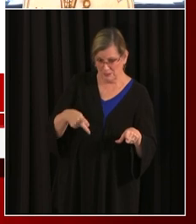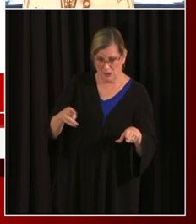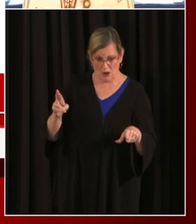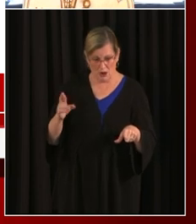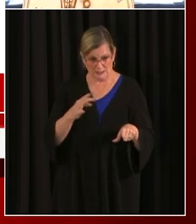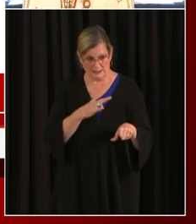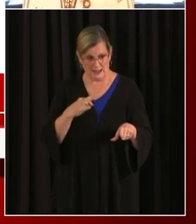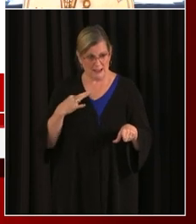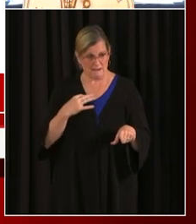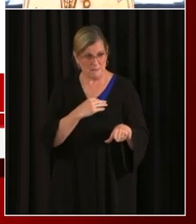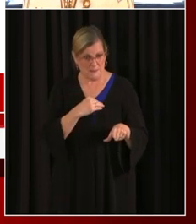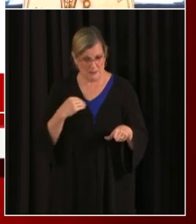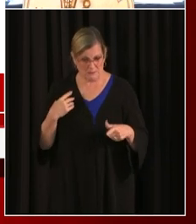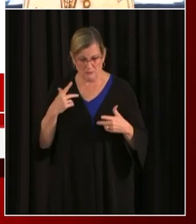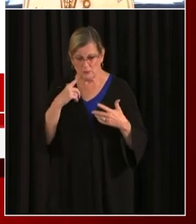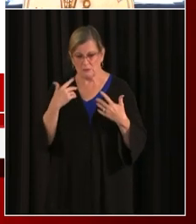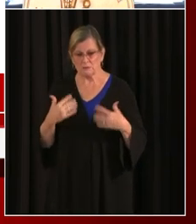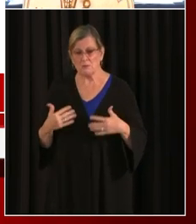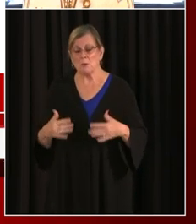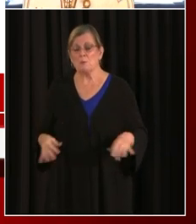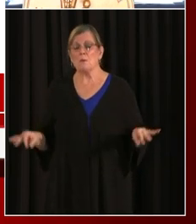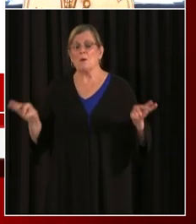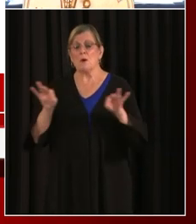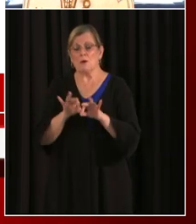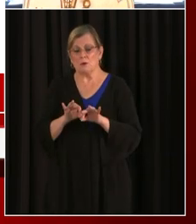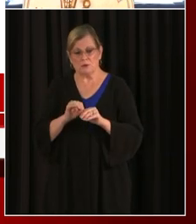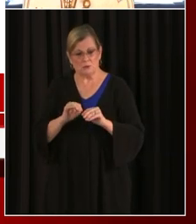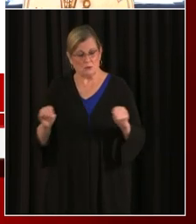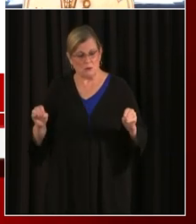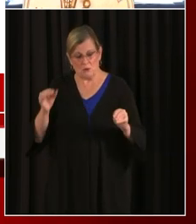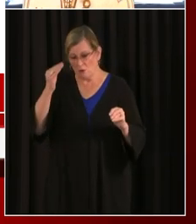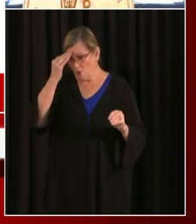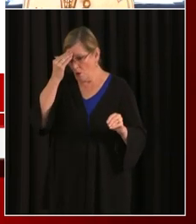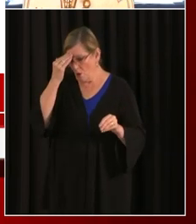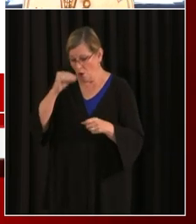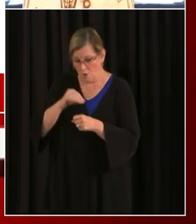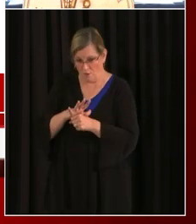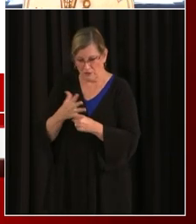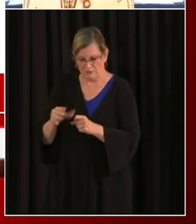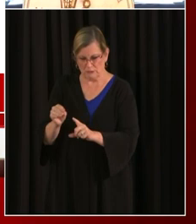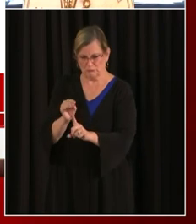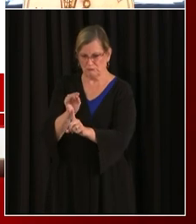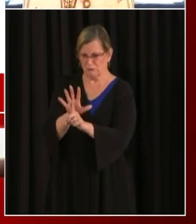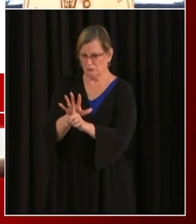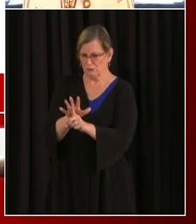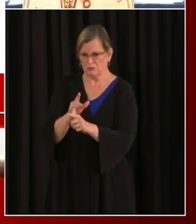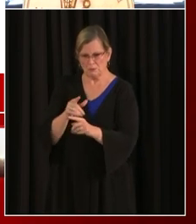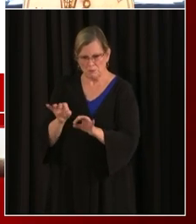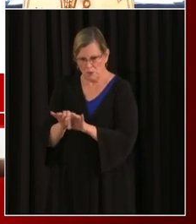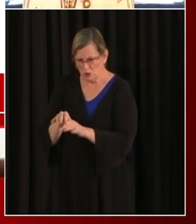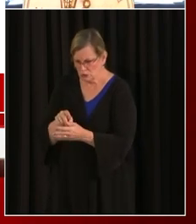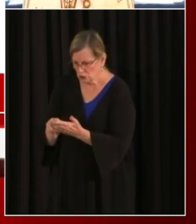And importantly, there were no known COVID cases traced back to those programs. And now